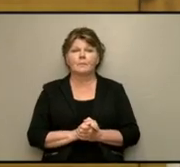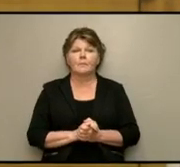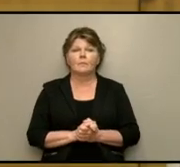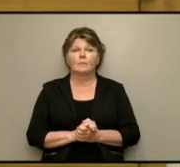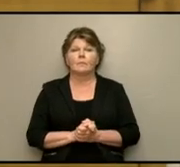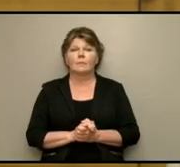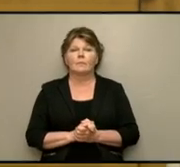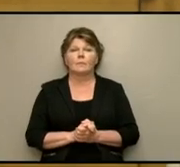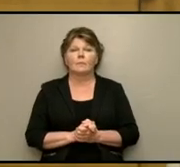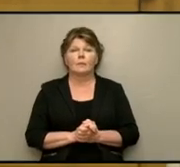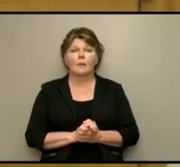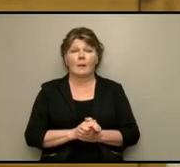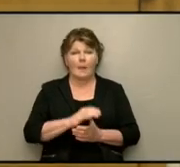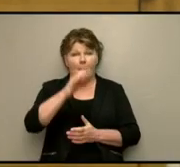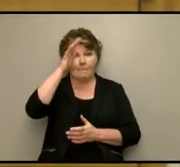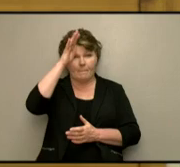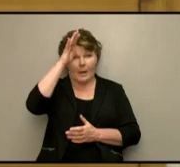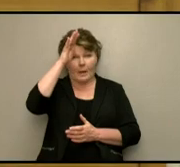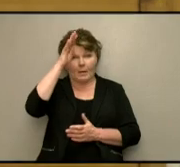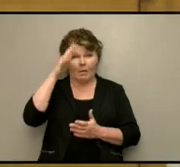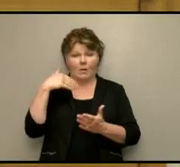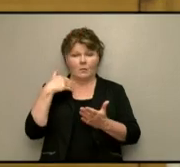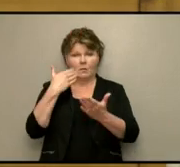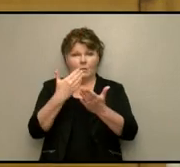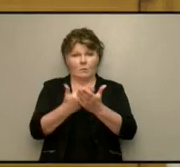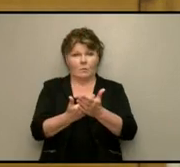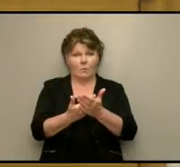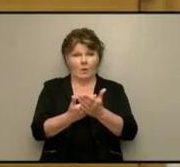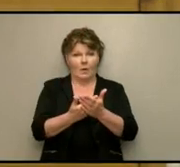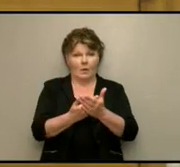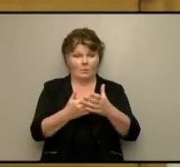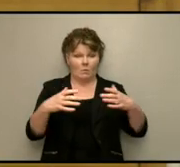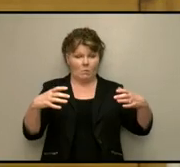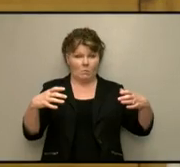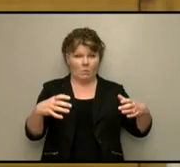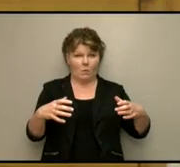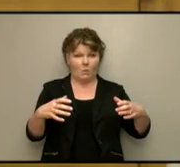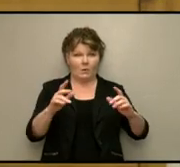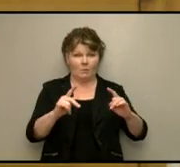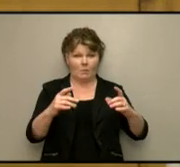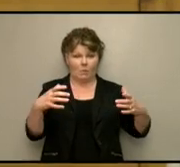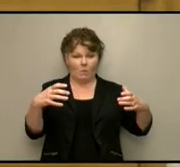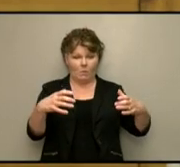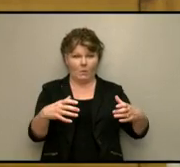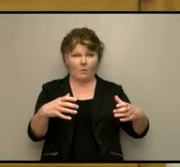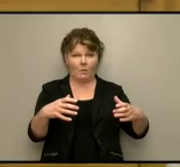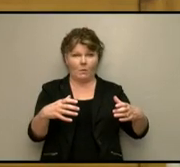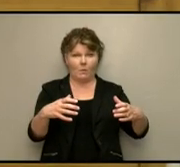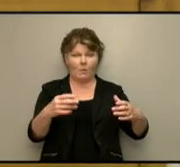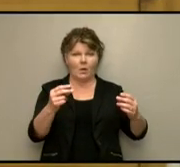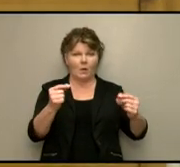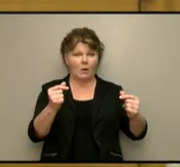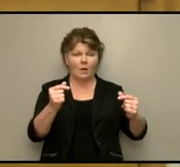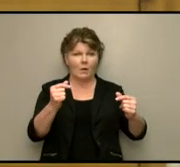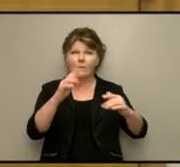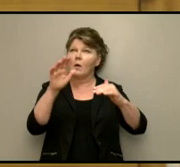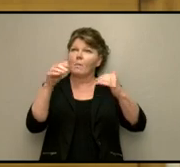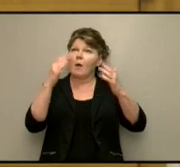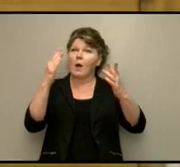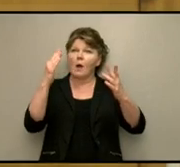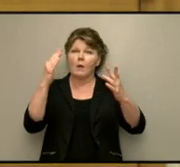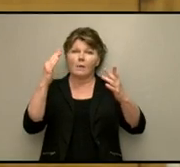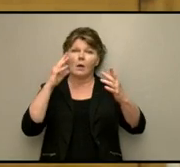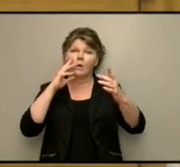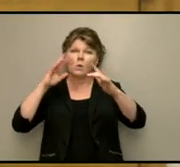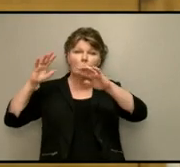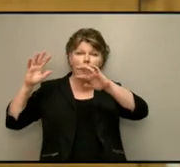When the day of Pentecost arrived, they were all together in one place. And suddenly there came from heaven a sound like a mighty